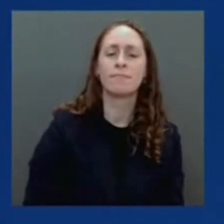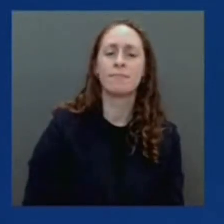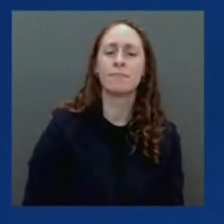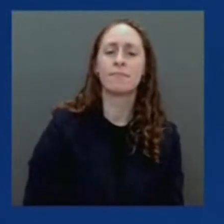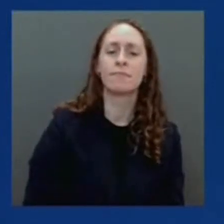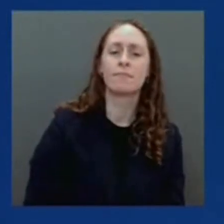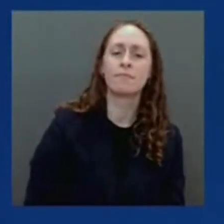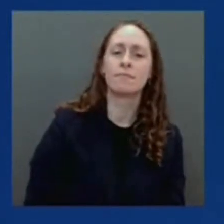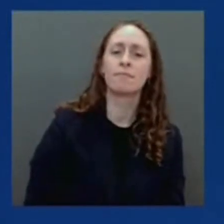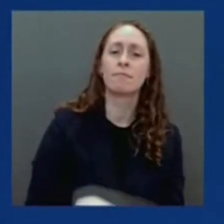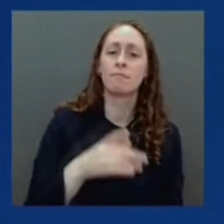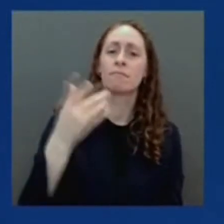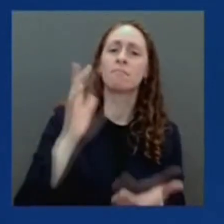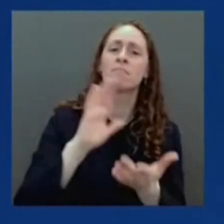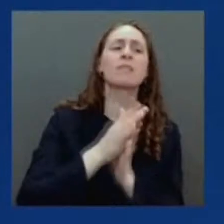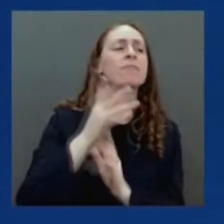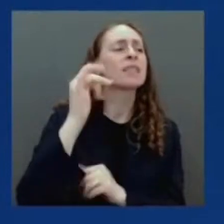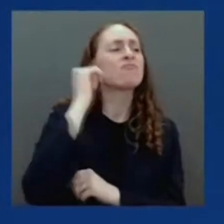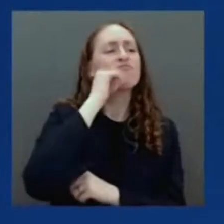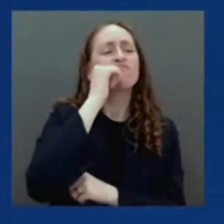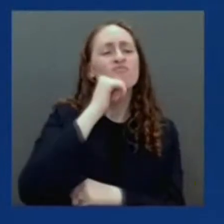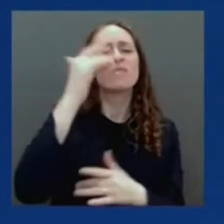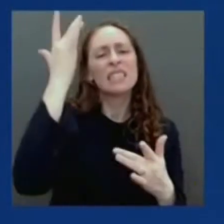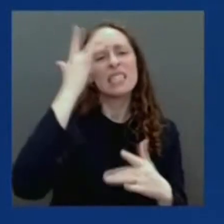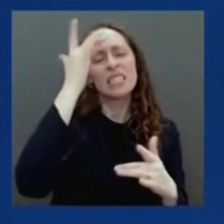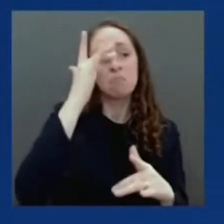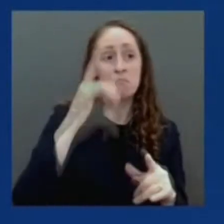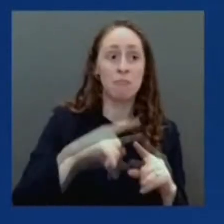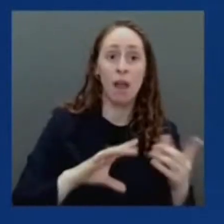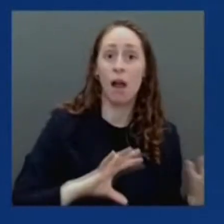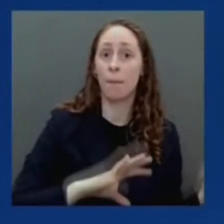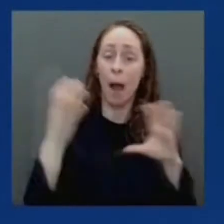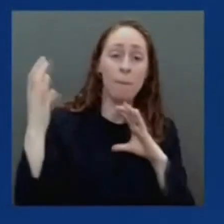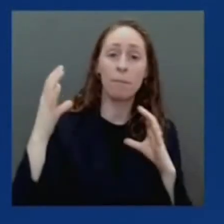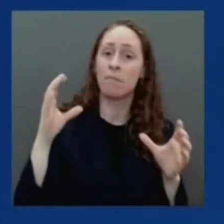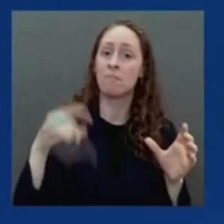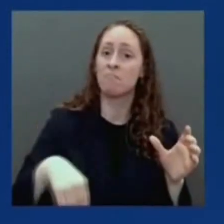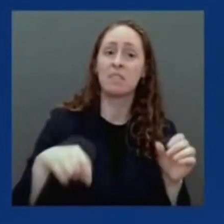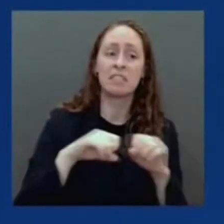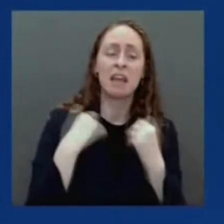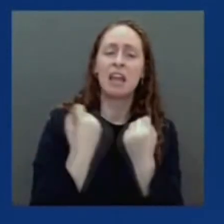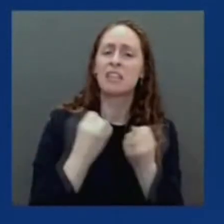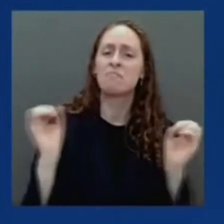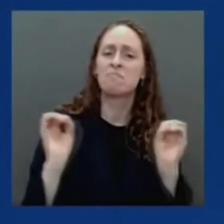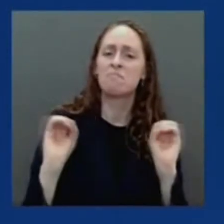against Omicron, we'll get closer to that point. Next question, please.